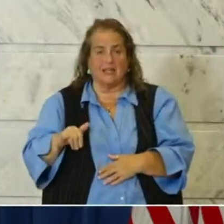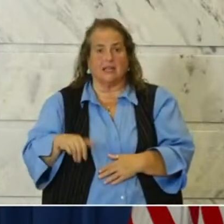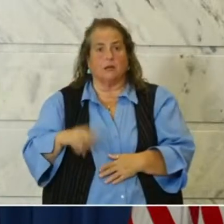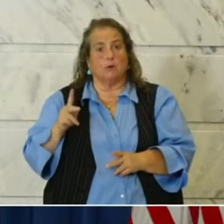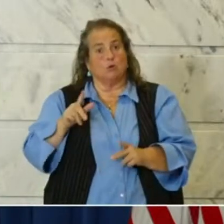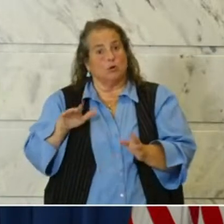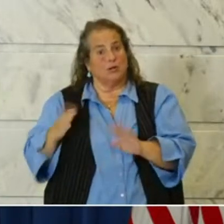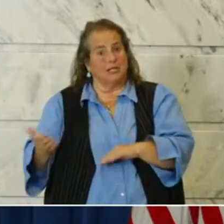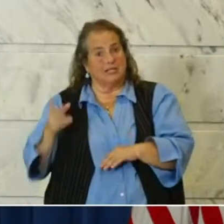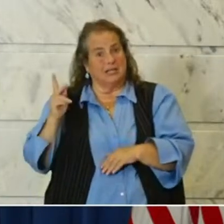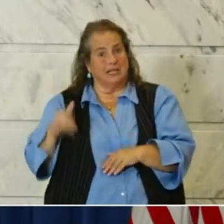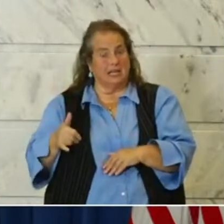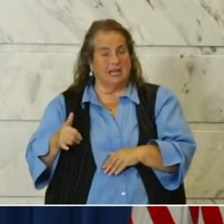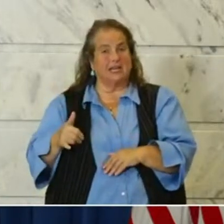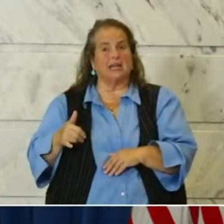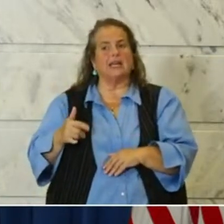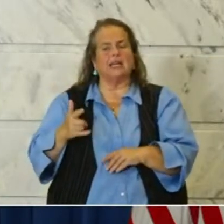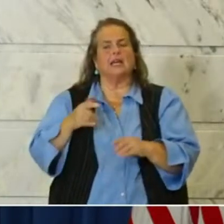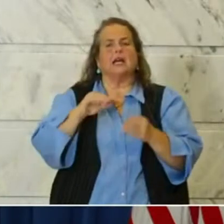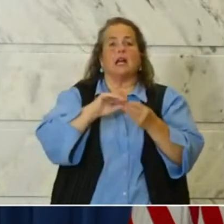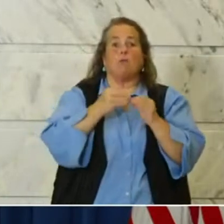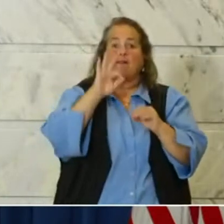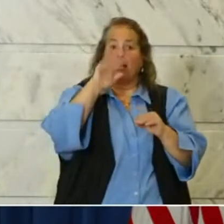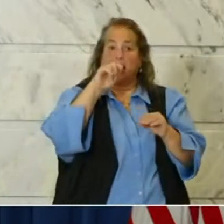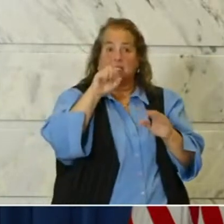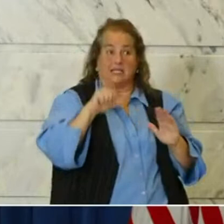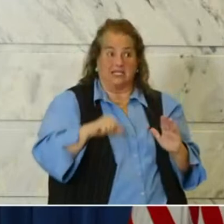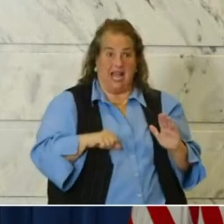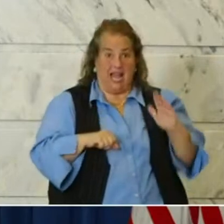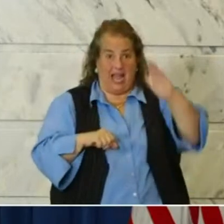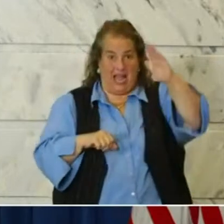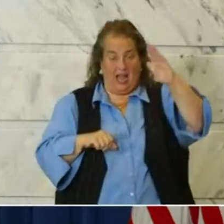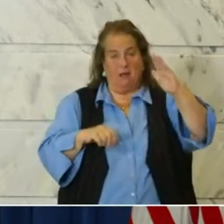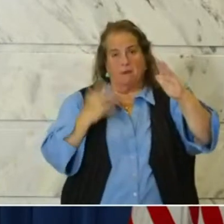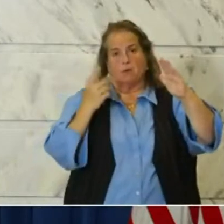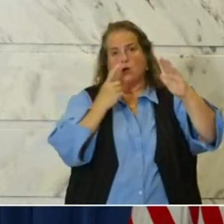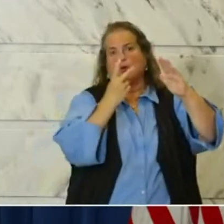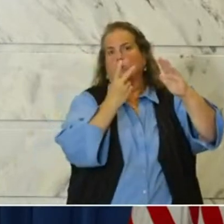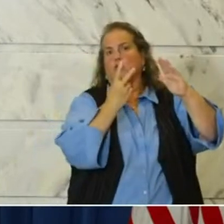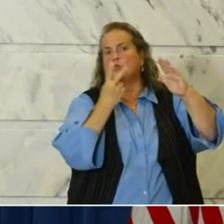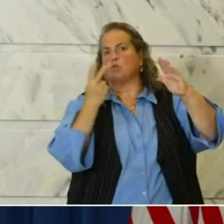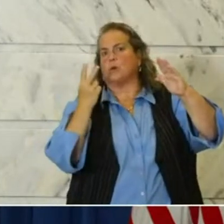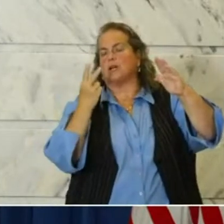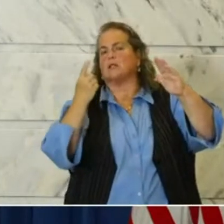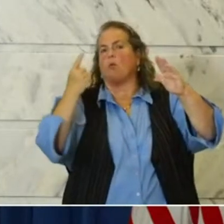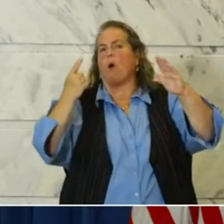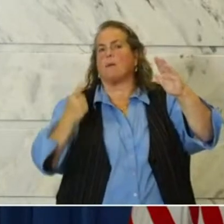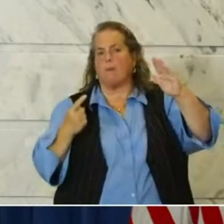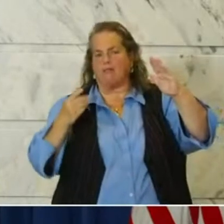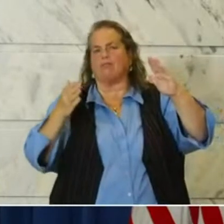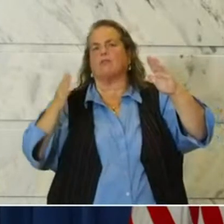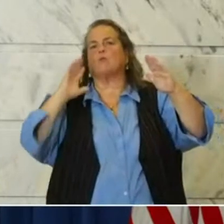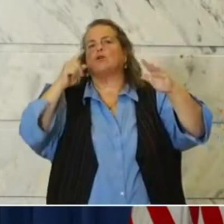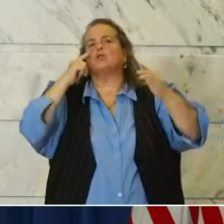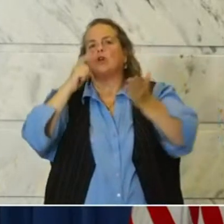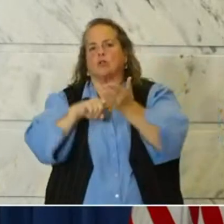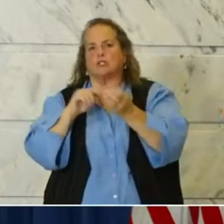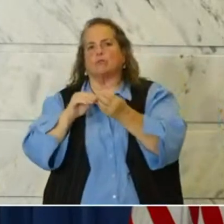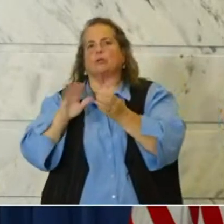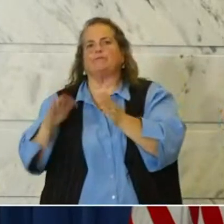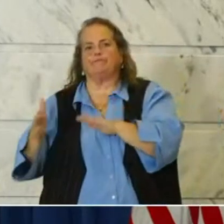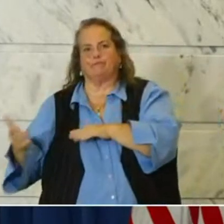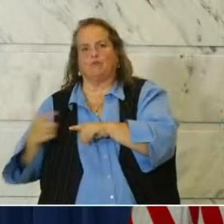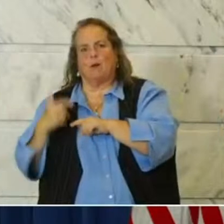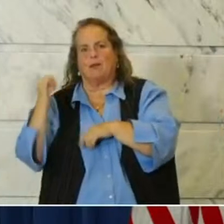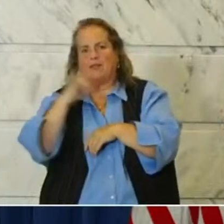Losses trail number of cases, typically 2+ weeks, a month, and we've had a lot of cases in July. It's